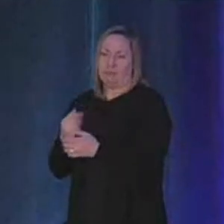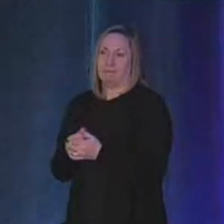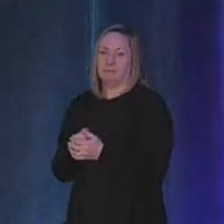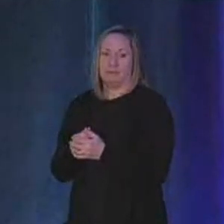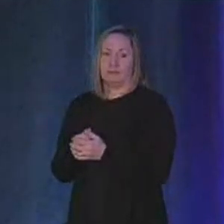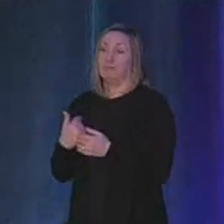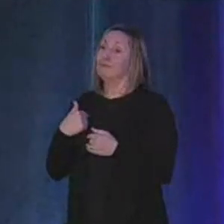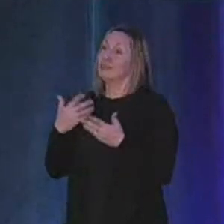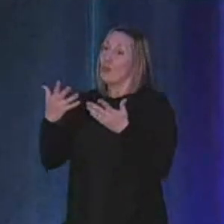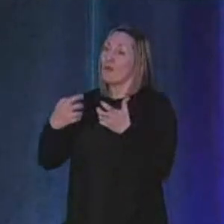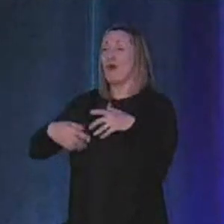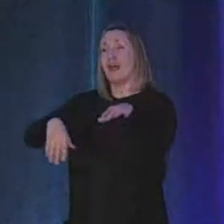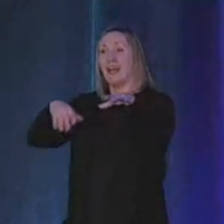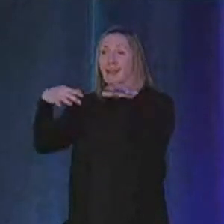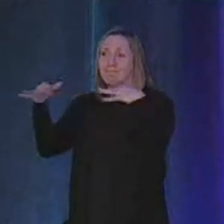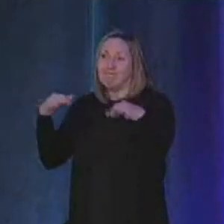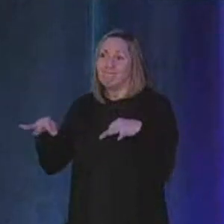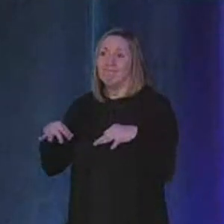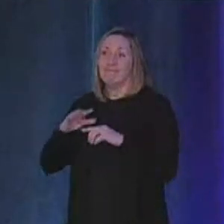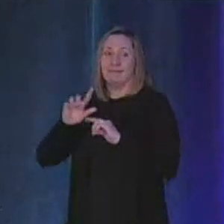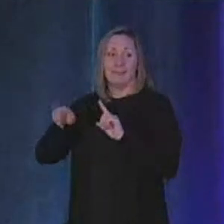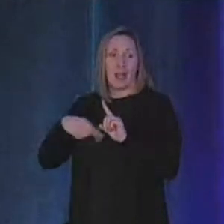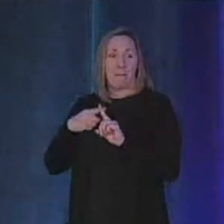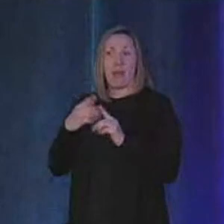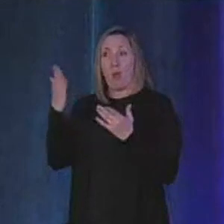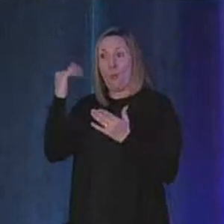So I want to tell you a story about why I picked the talk.